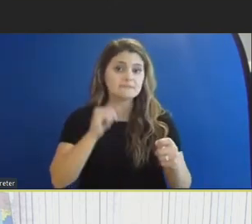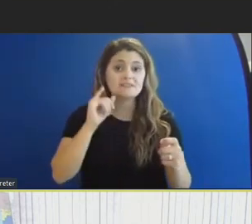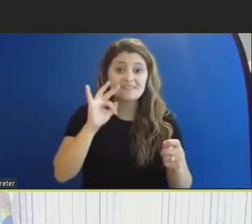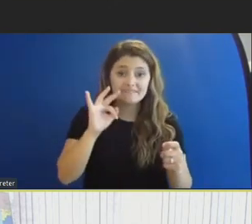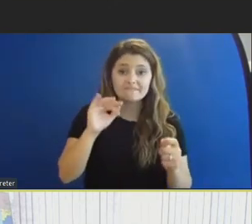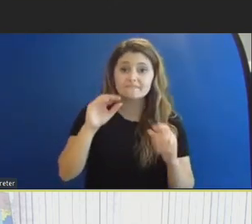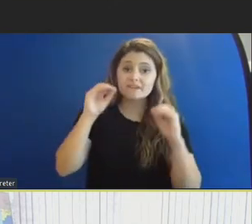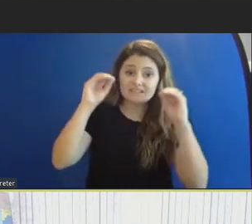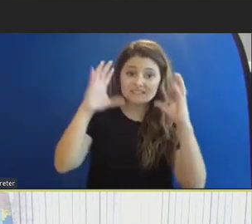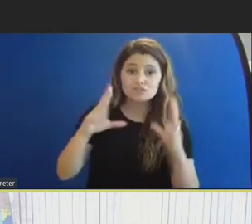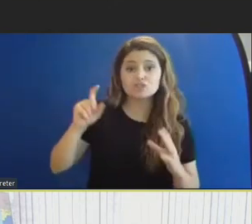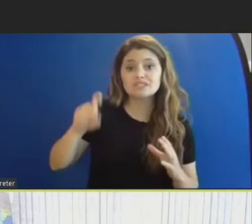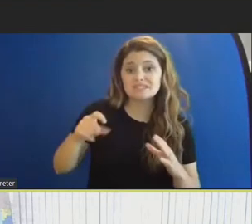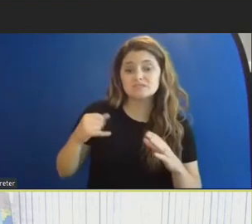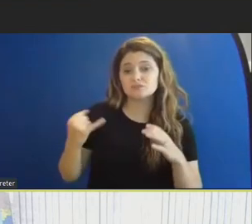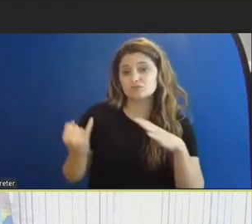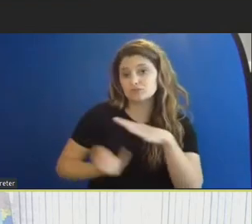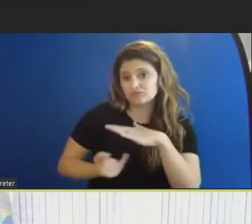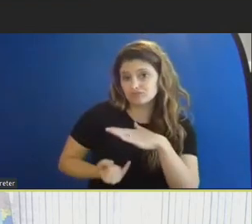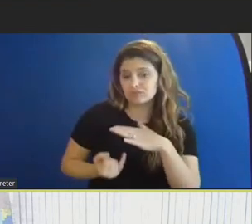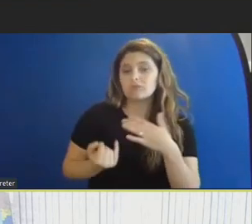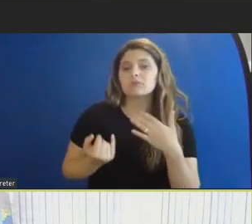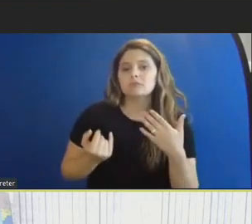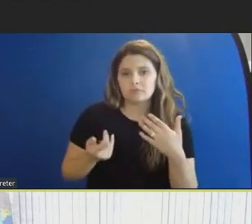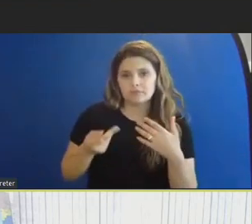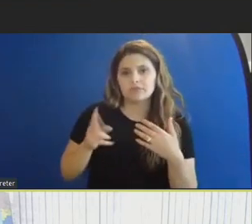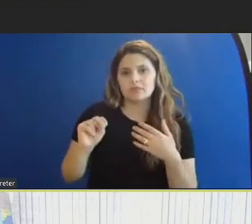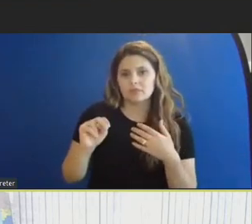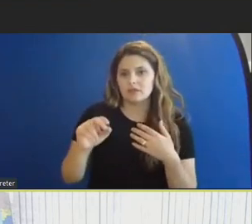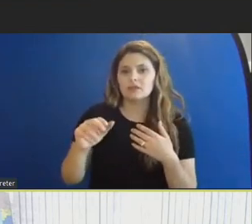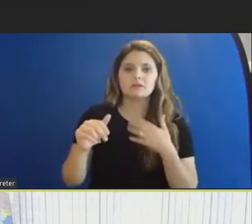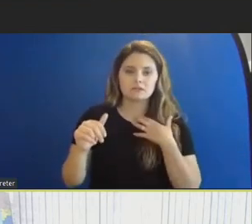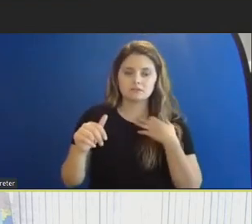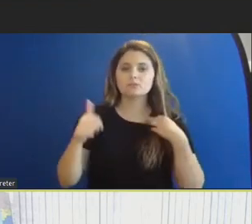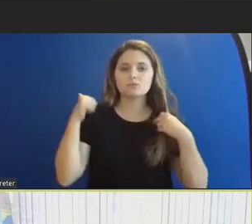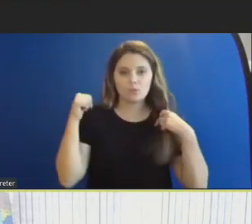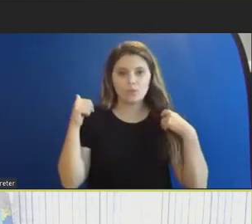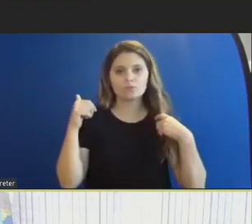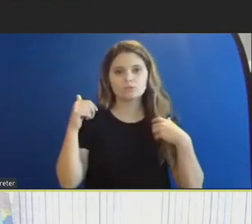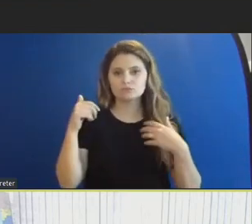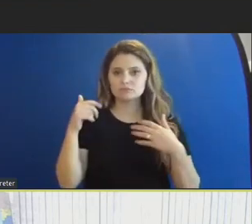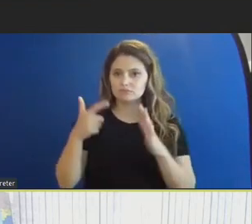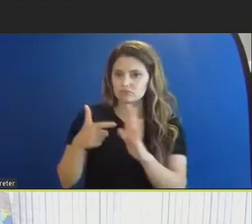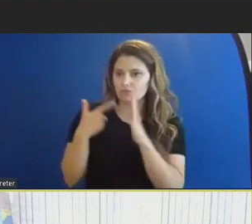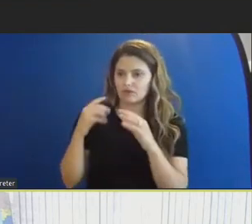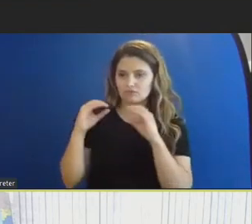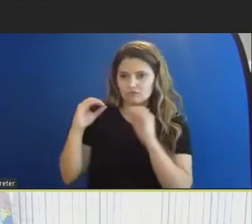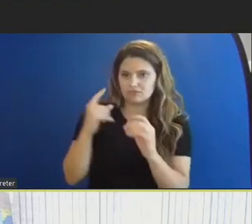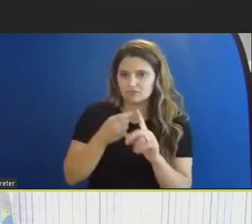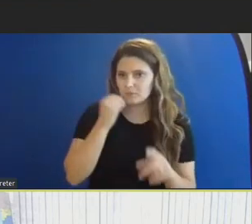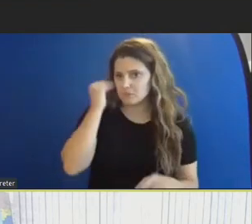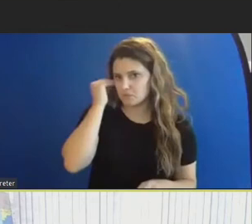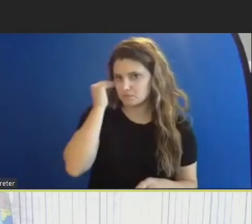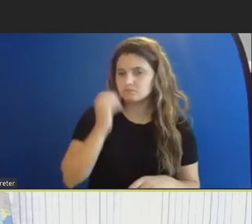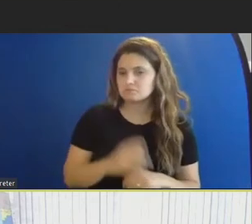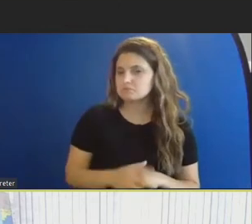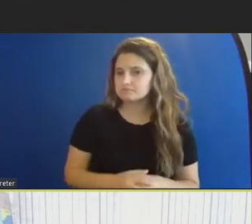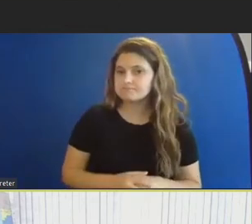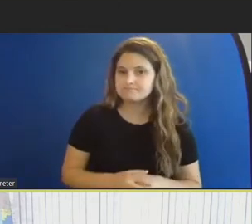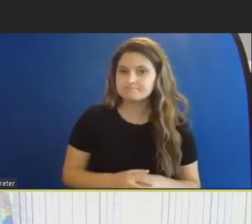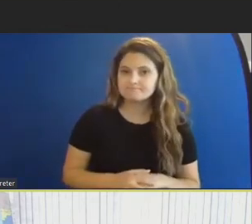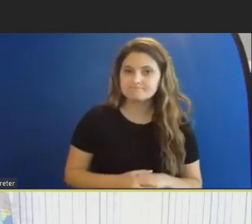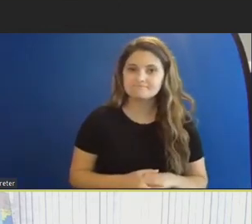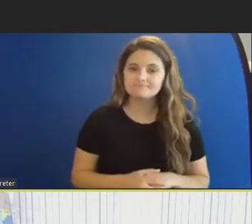teacher needs to quarantine, that she will not be required to teach her students from home.